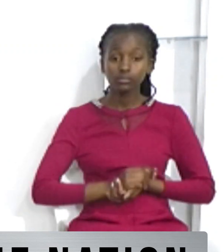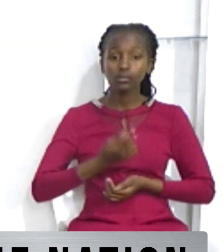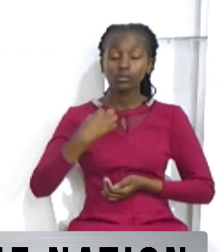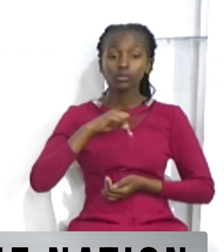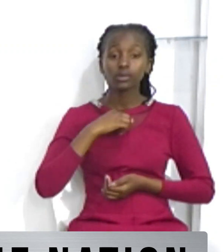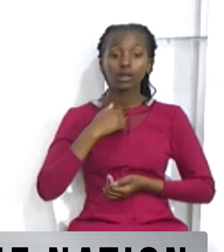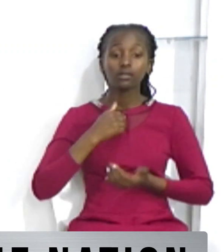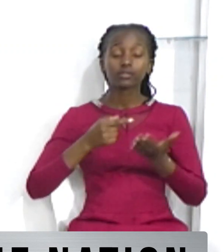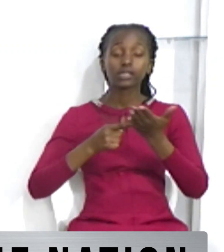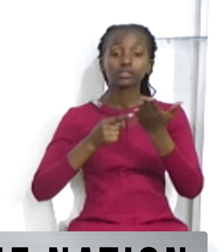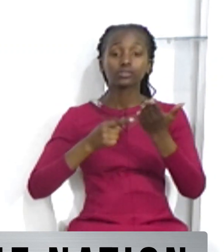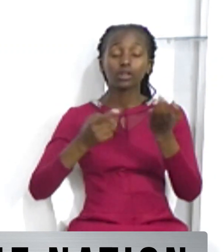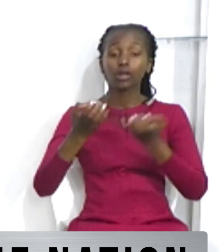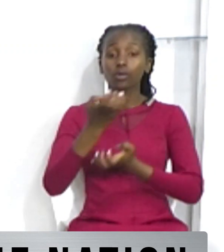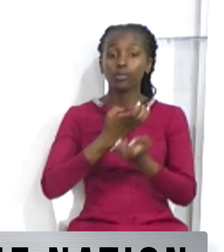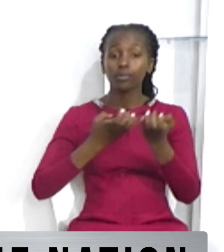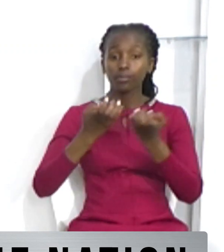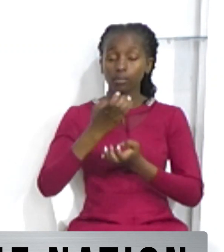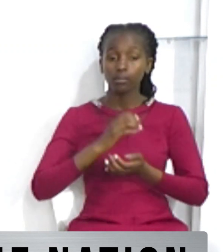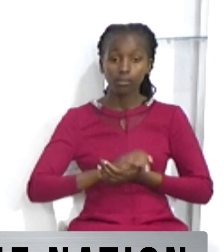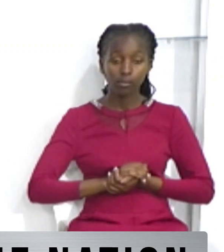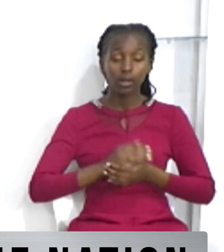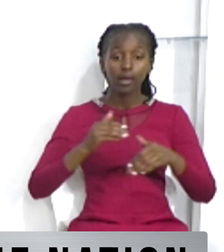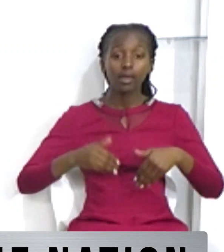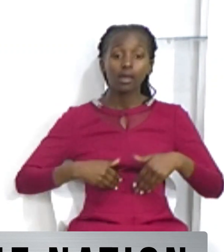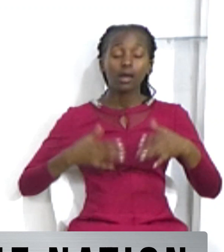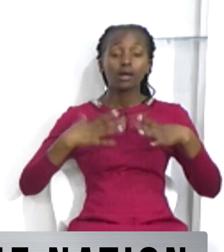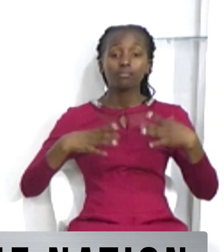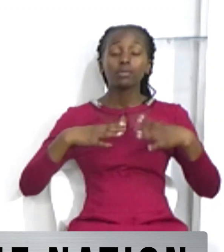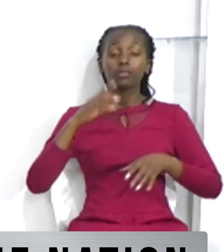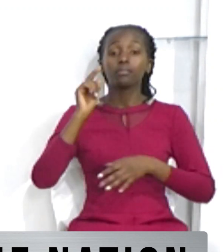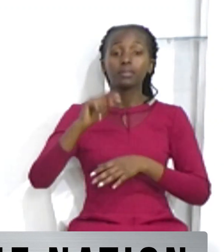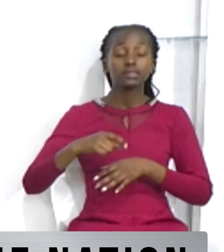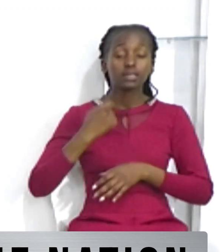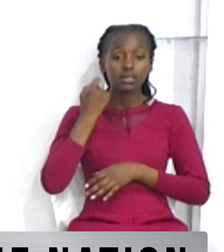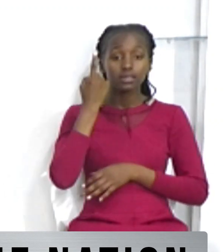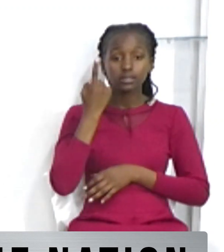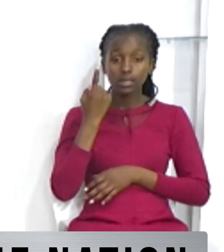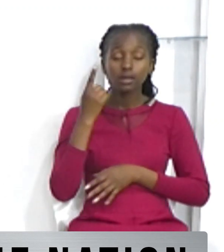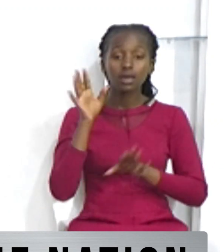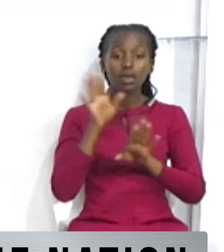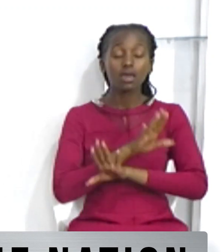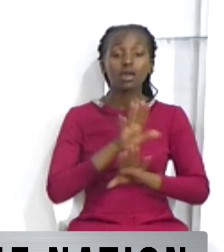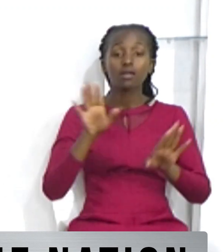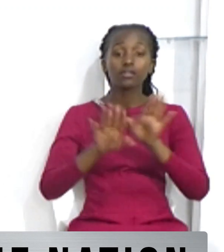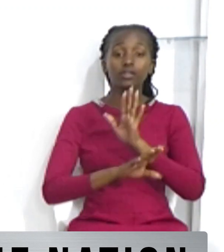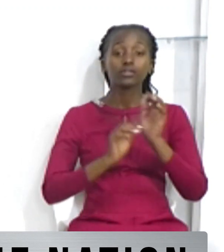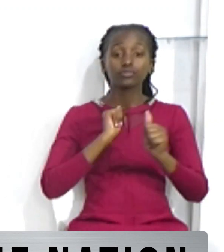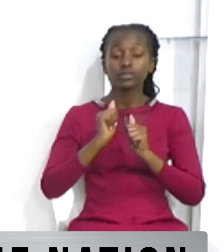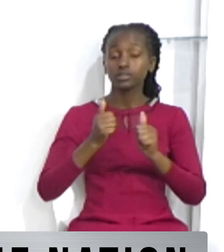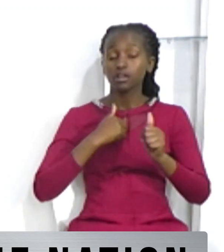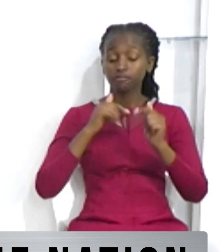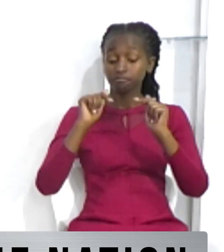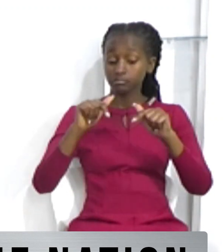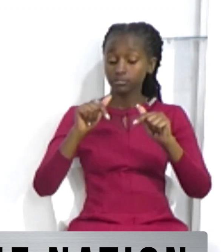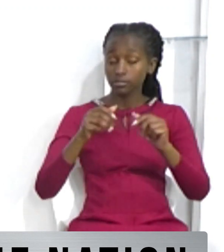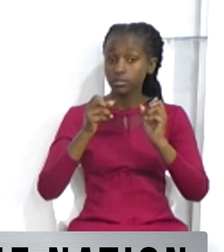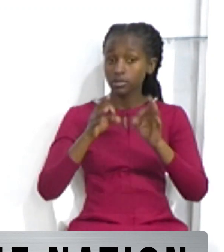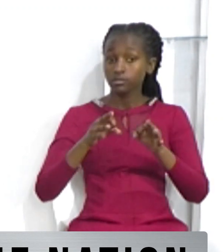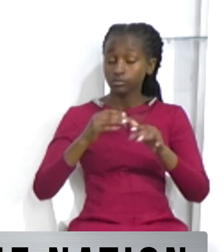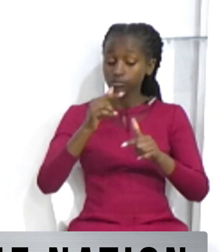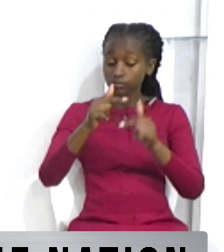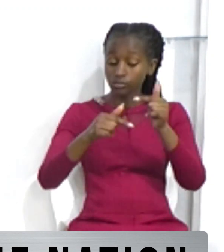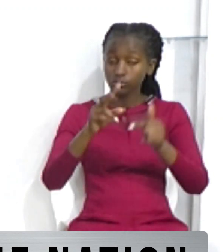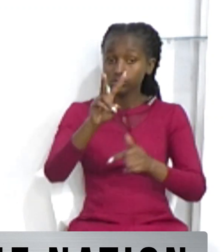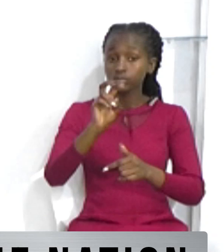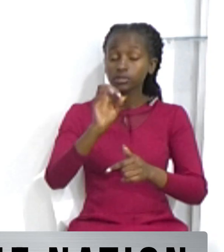digital economy, and these young people need to understand what is just about to fall in their hands. When you're moving into